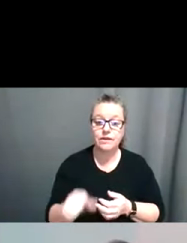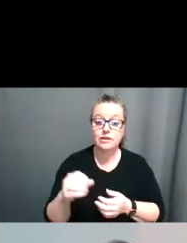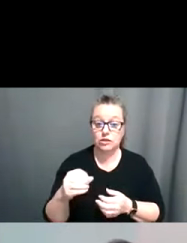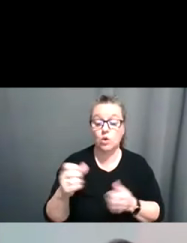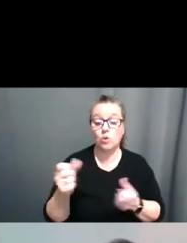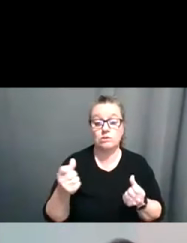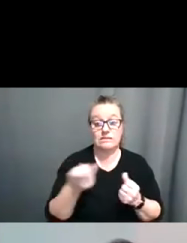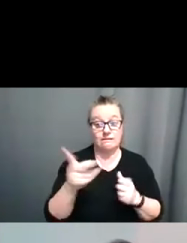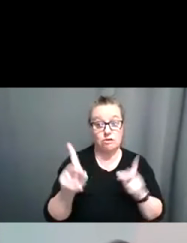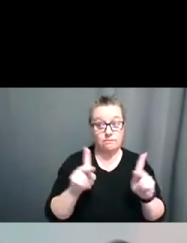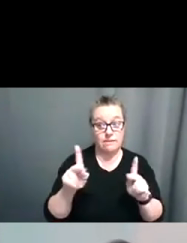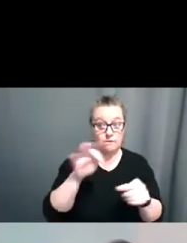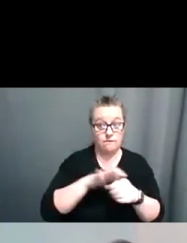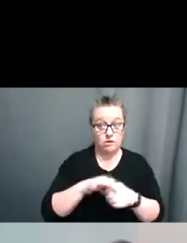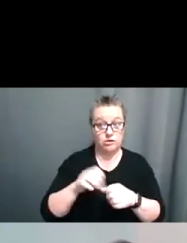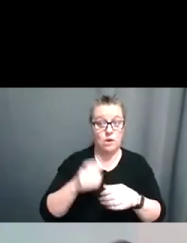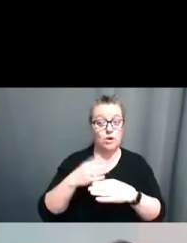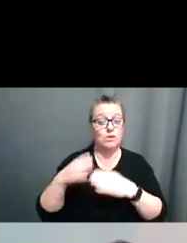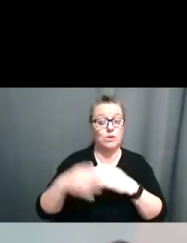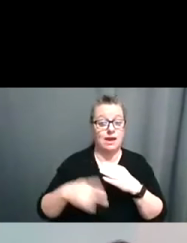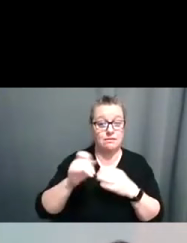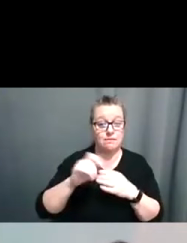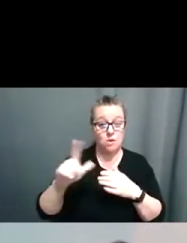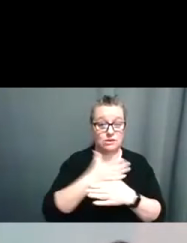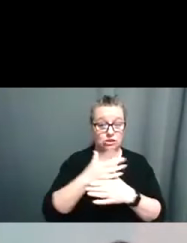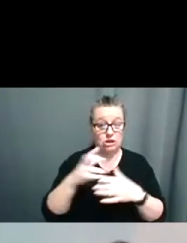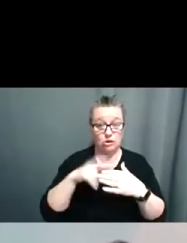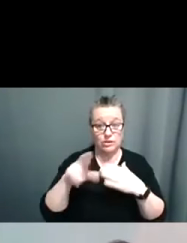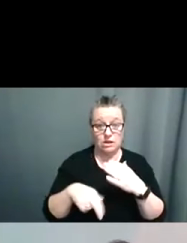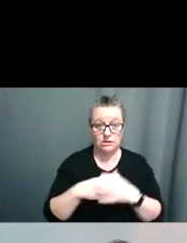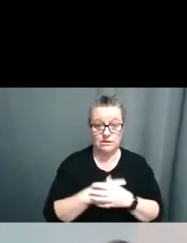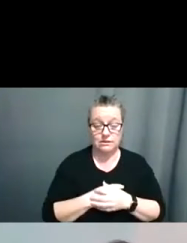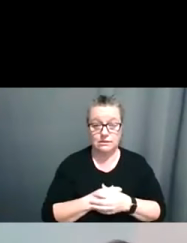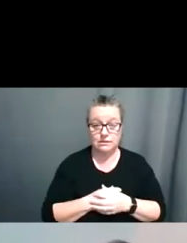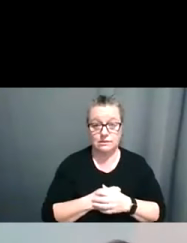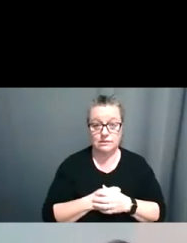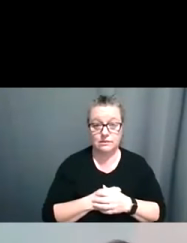voted. So I'm going to go ahead and end polling and share the results with everybody.